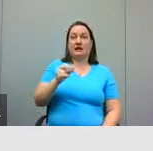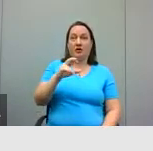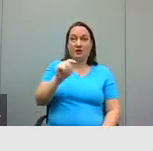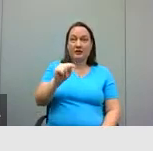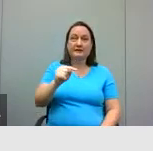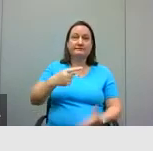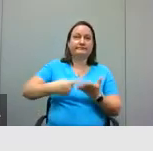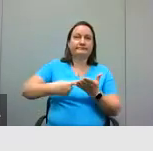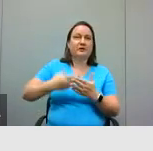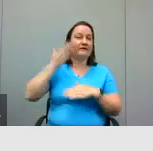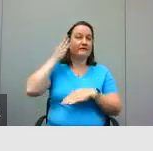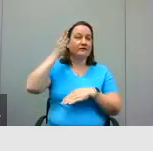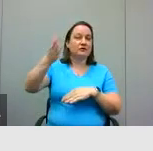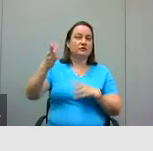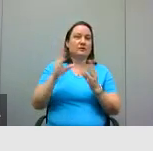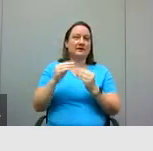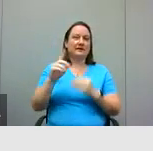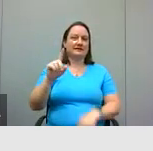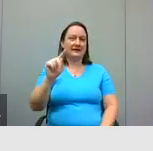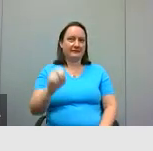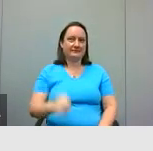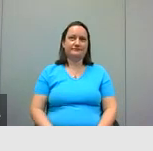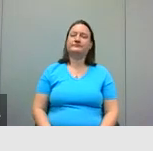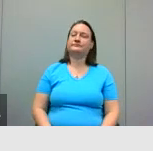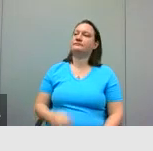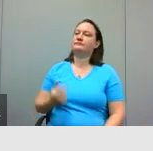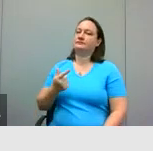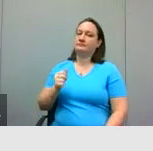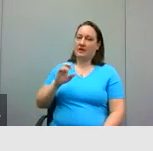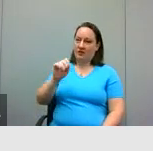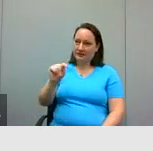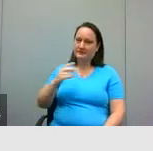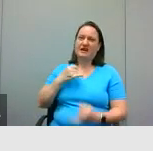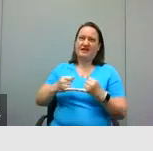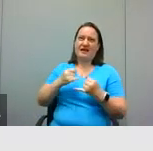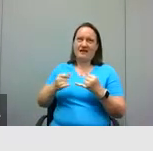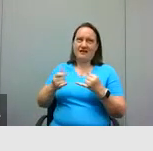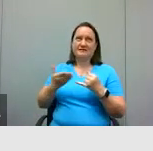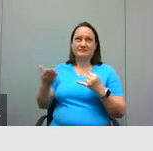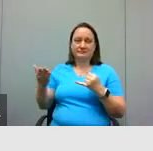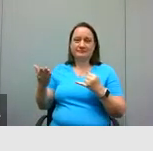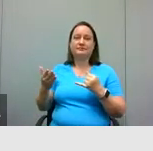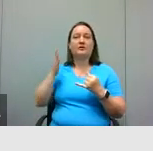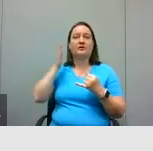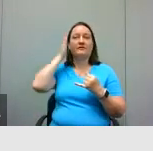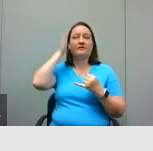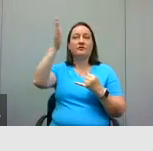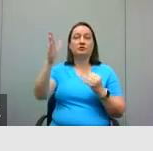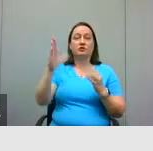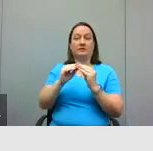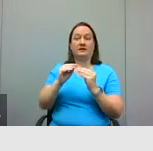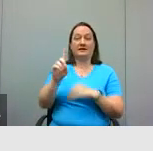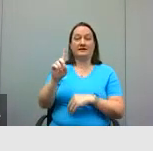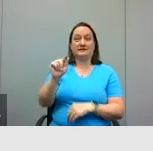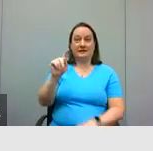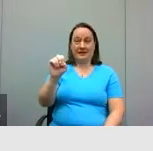brings us to my last item, and that is future meeting dates. Our next